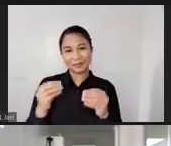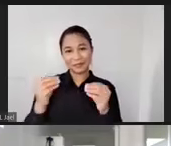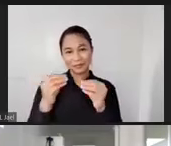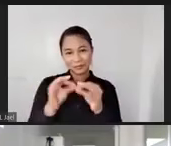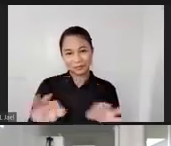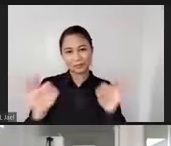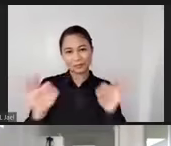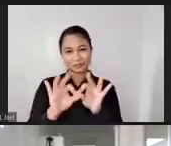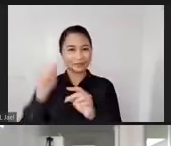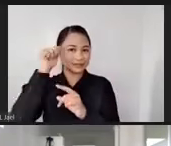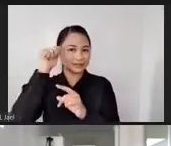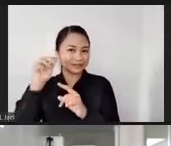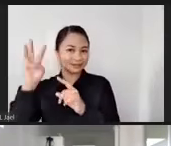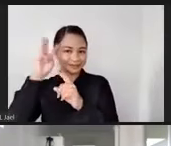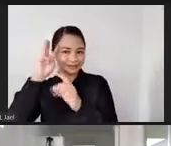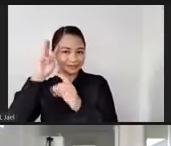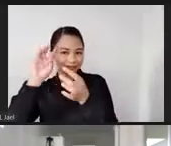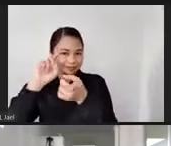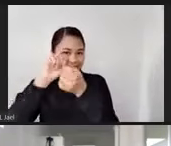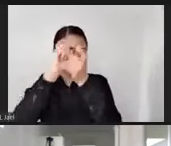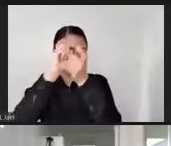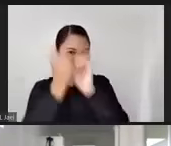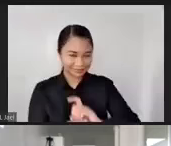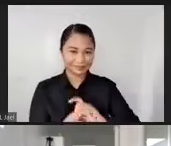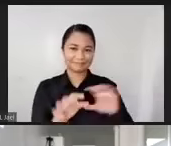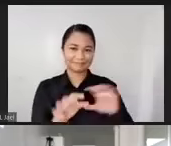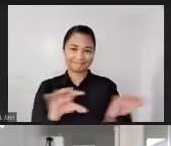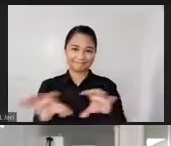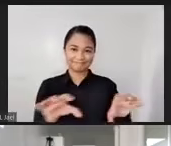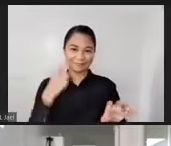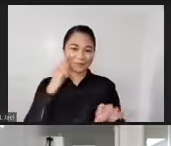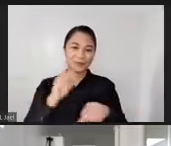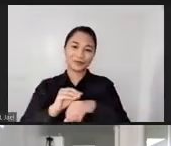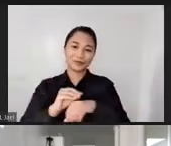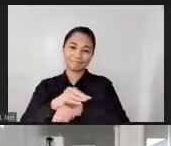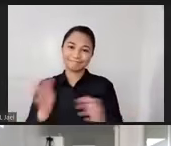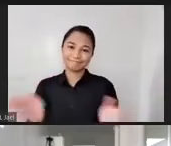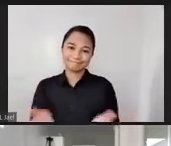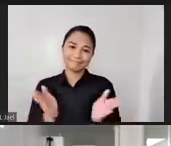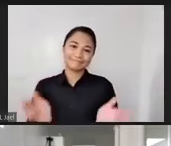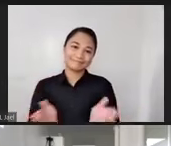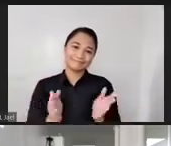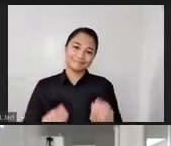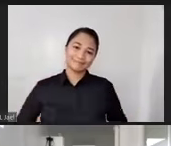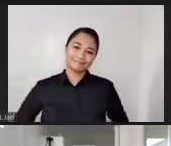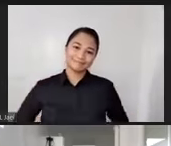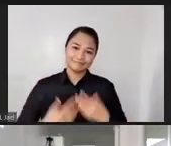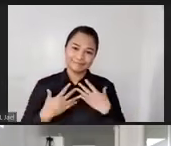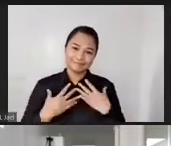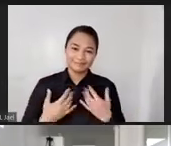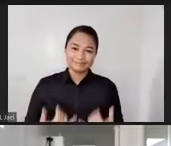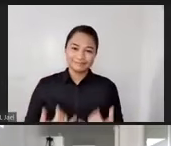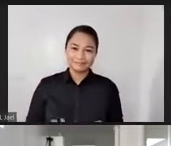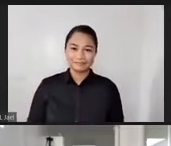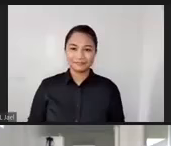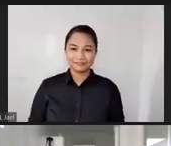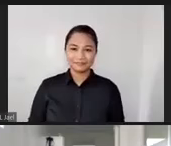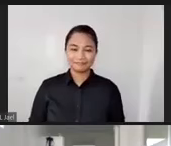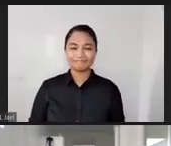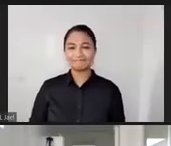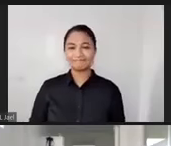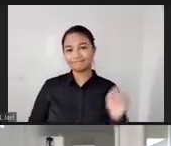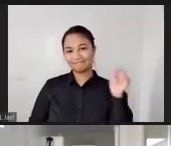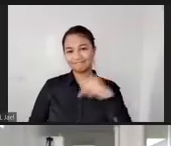today? Always, always. And I think even with ourselves, you know, as much as we understand, as much as we want